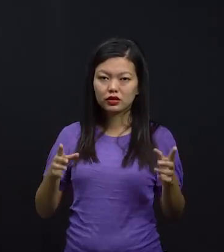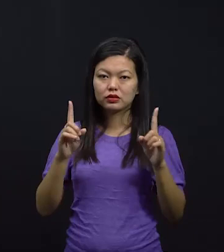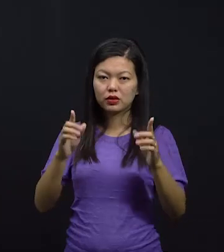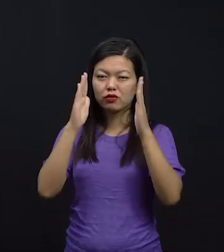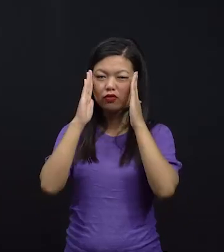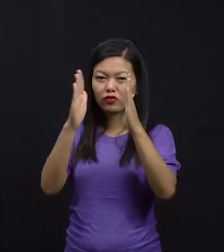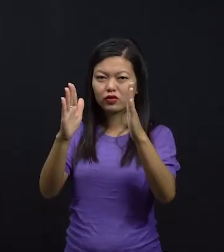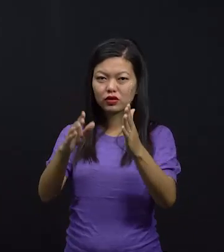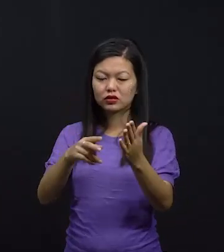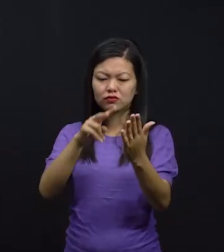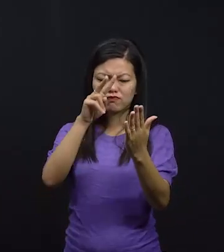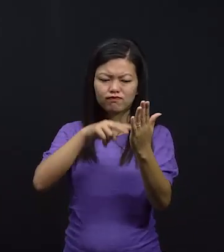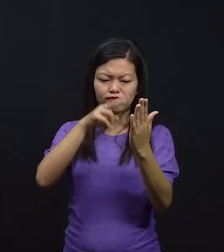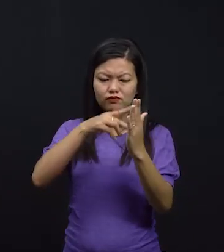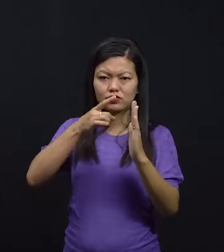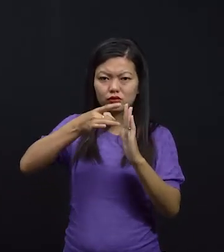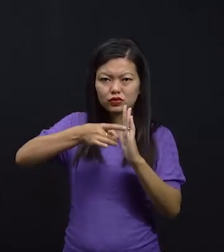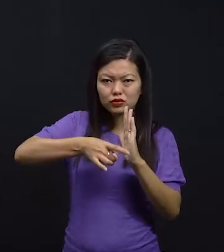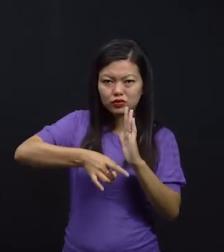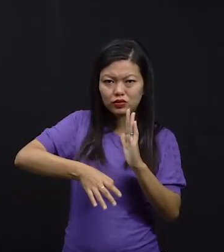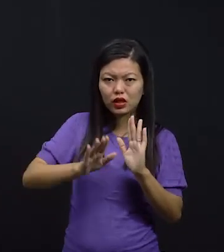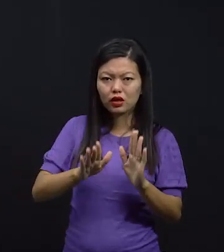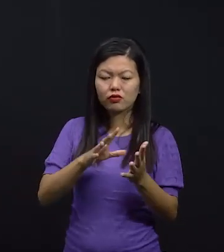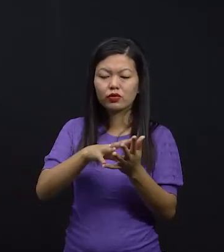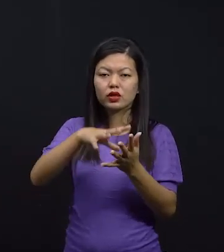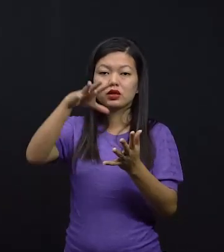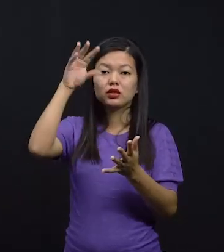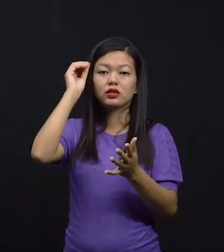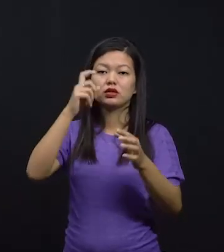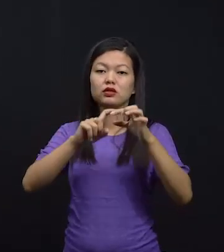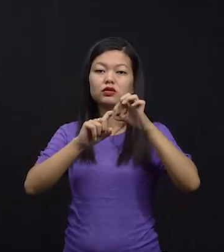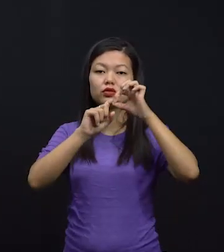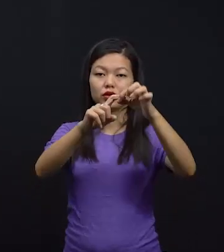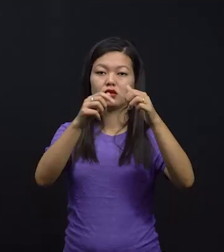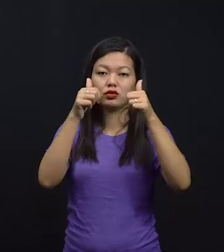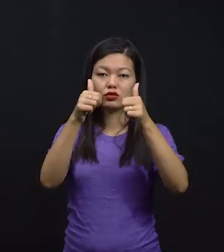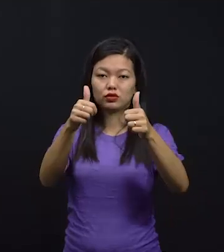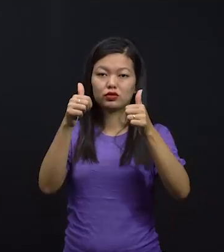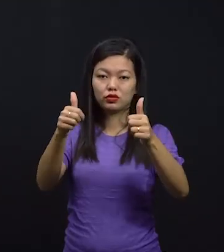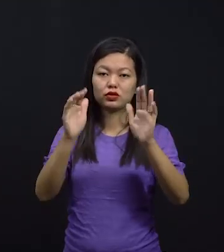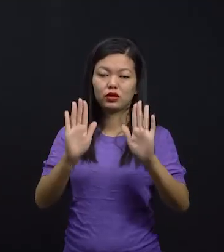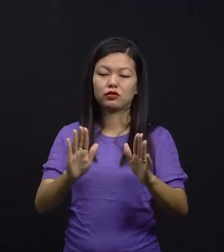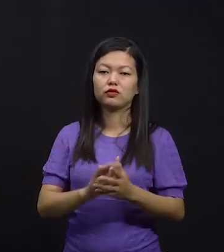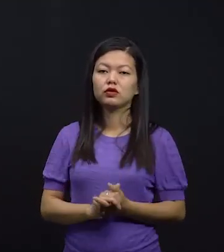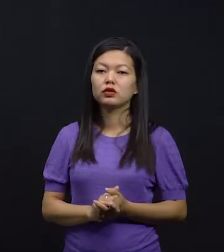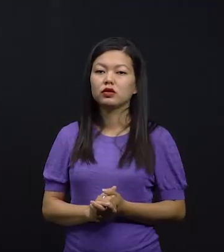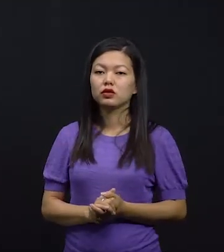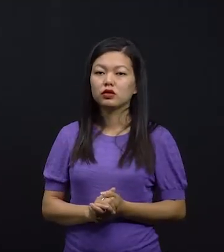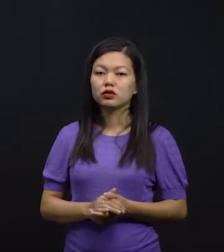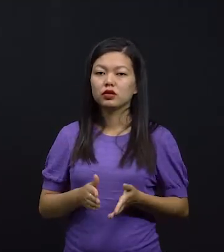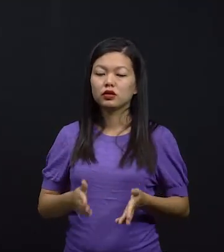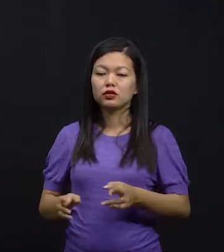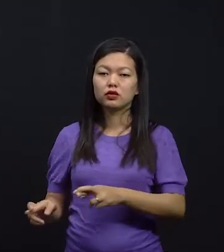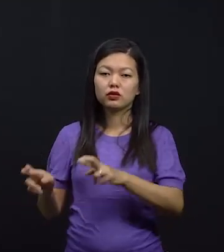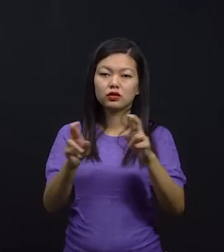all about the poem called The Wind Hover. I will just give you a quick recap of what we have discussed, and then we will wind up for